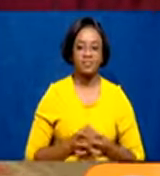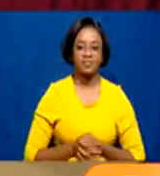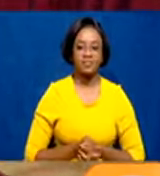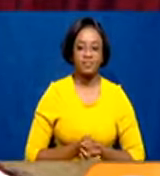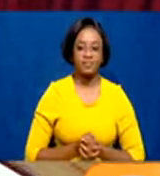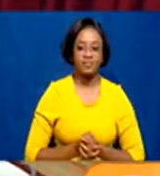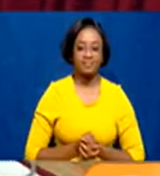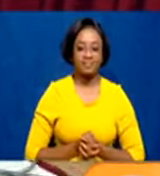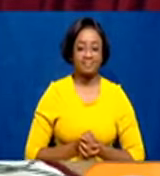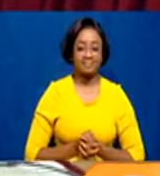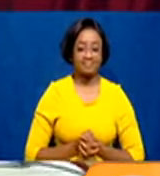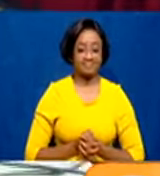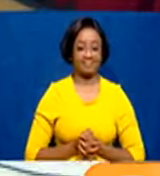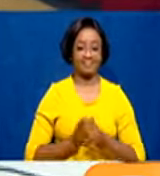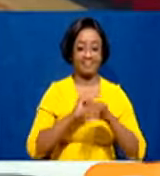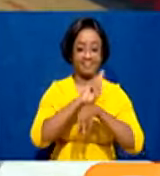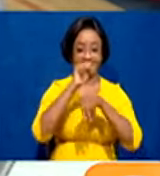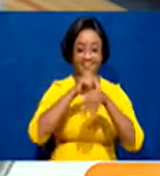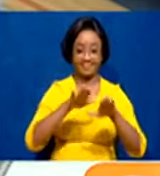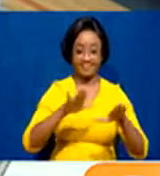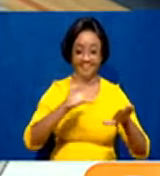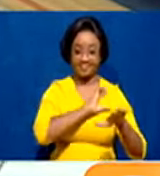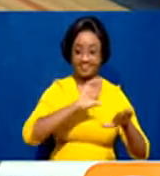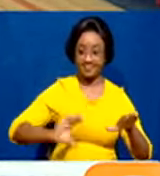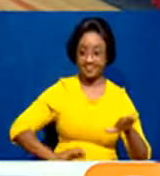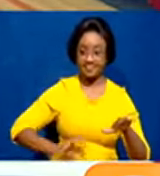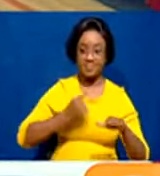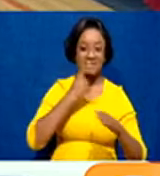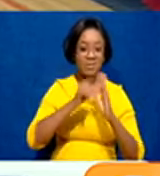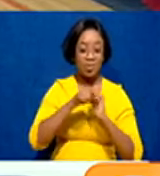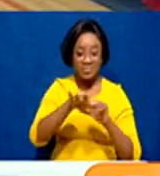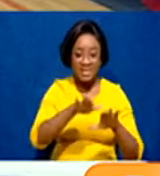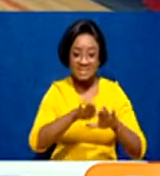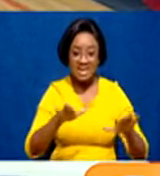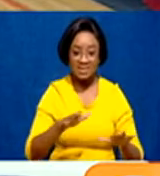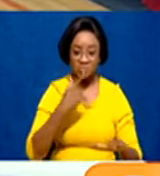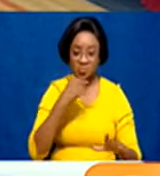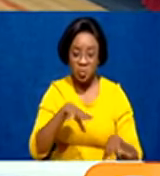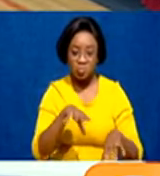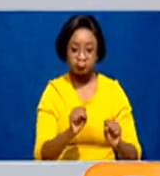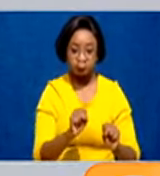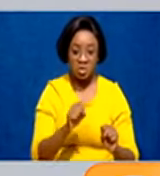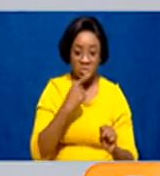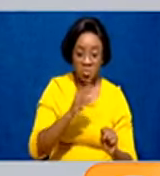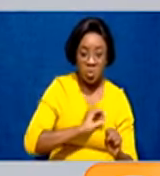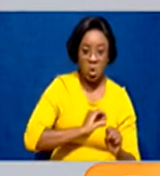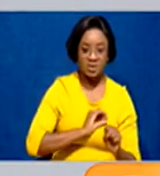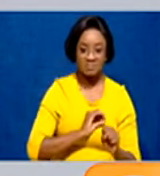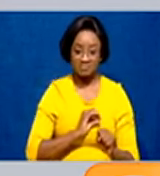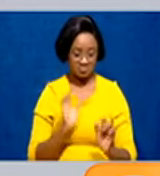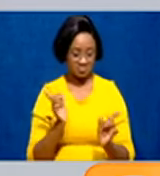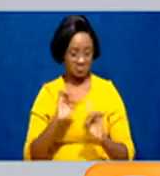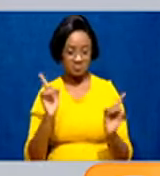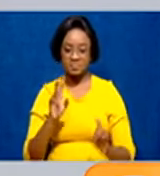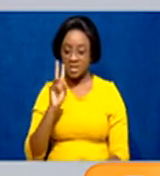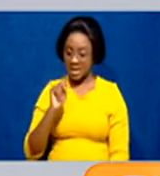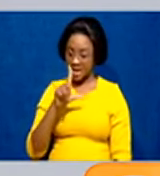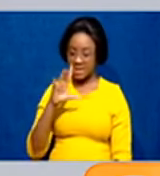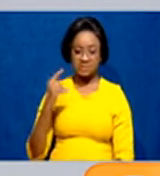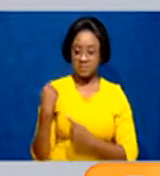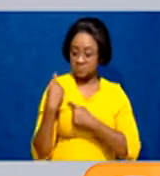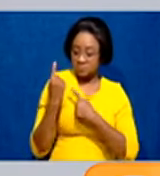According to the National Lands Commission, the parcel of land has never been allocated to any institution, and NLC has been waiting